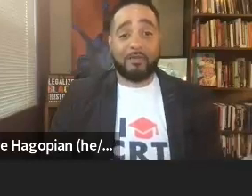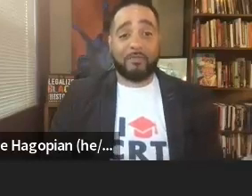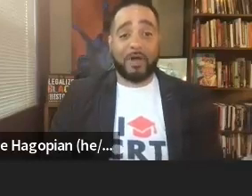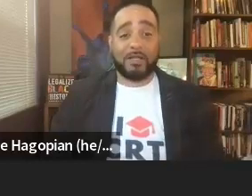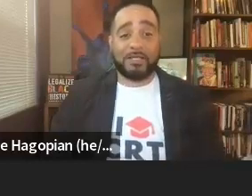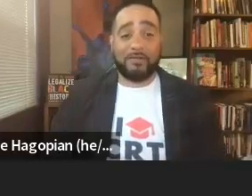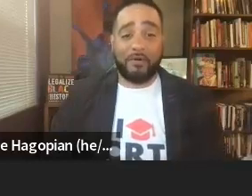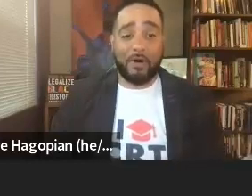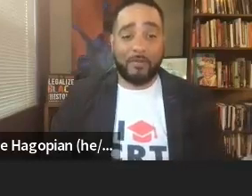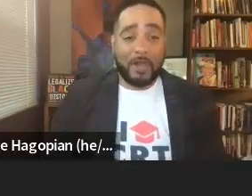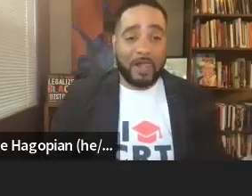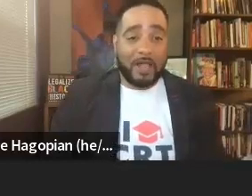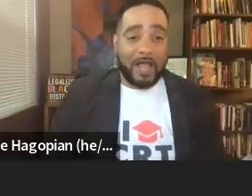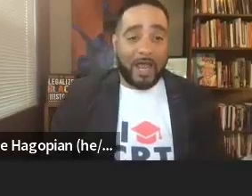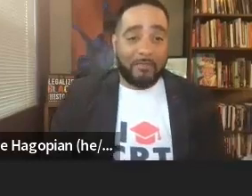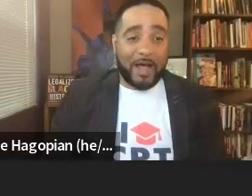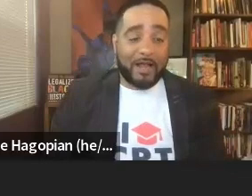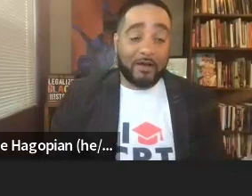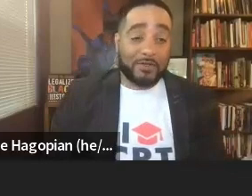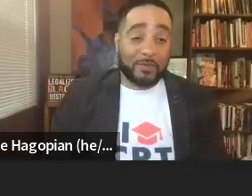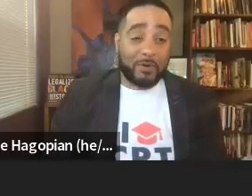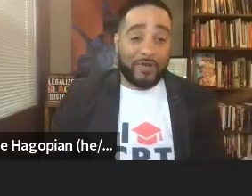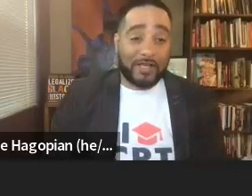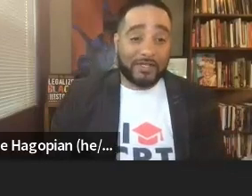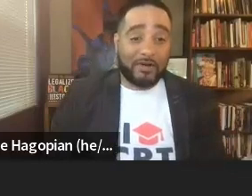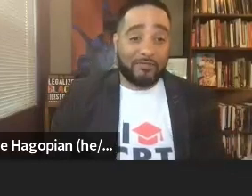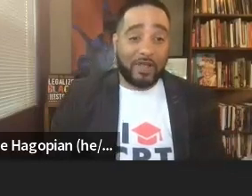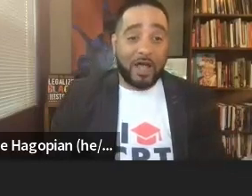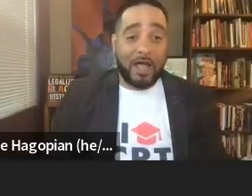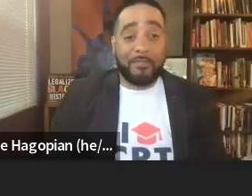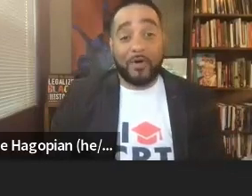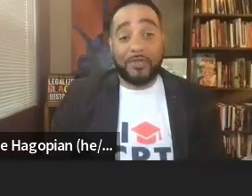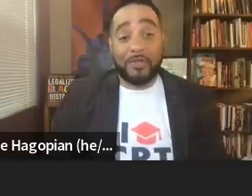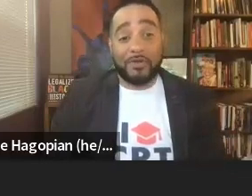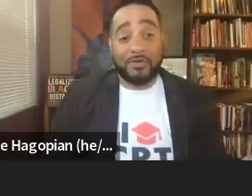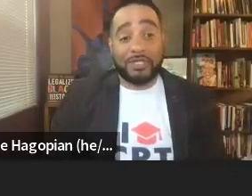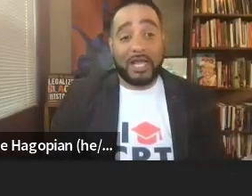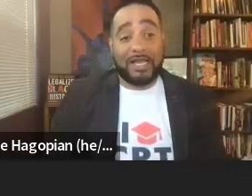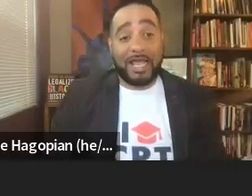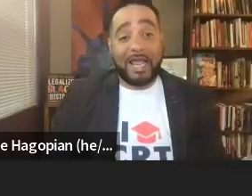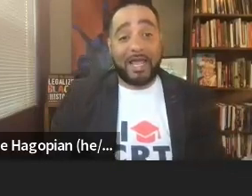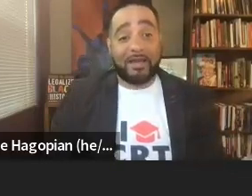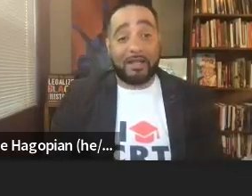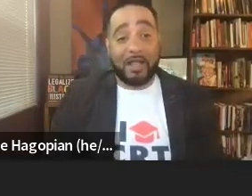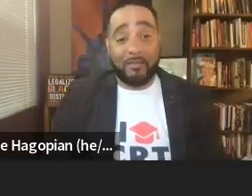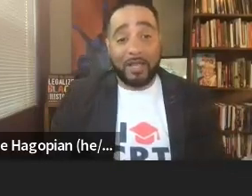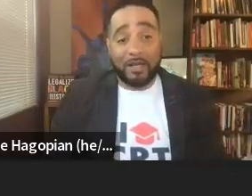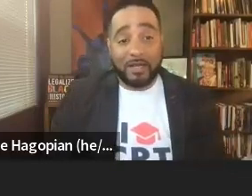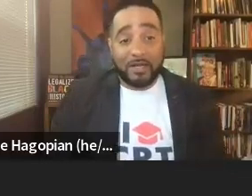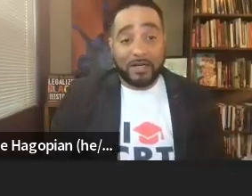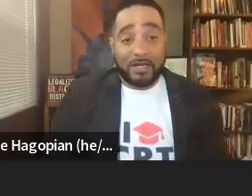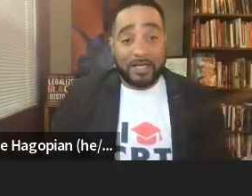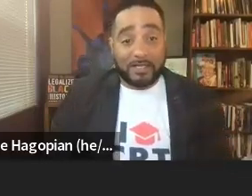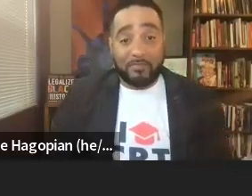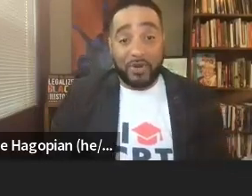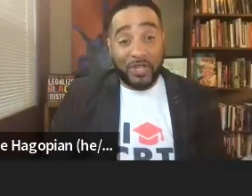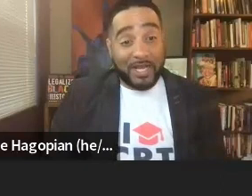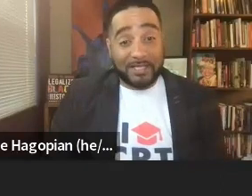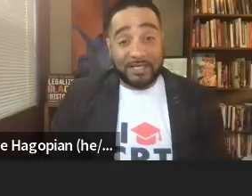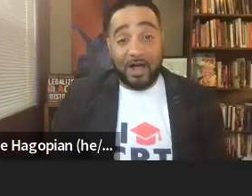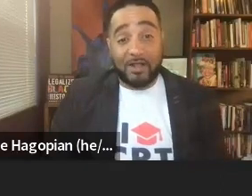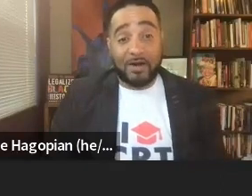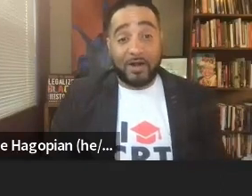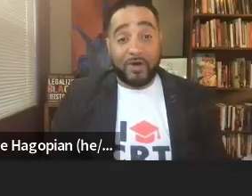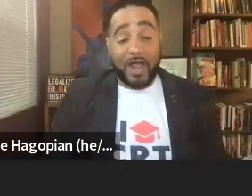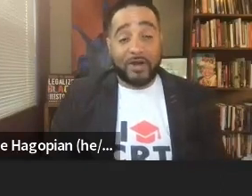African American Policy Forum and a bi-coastal professor of law at both UCLA and Columbia, is a